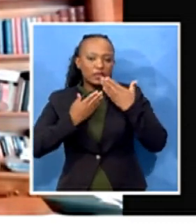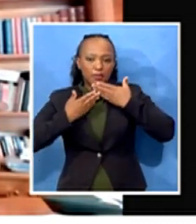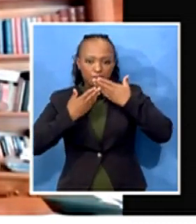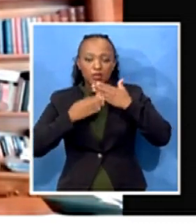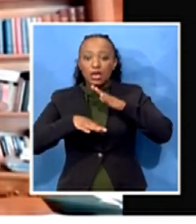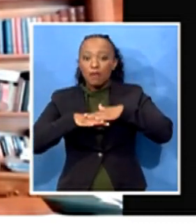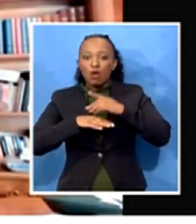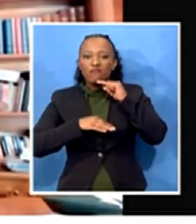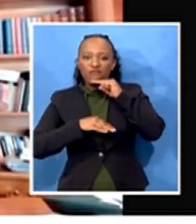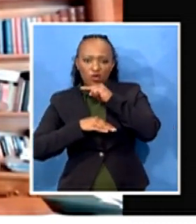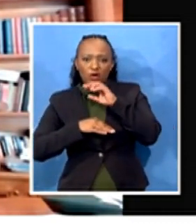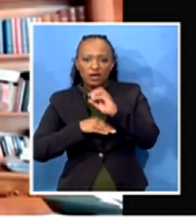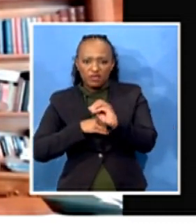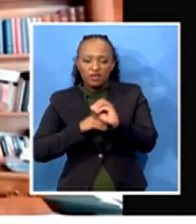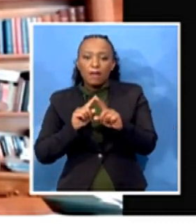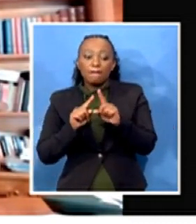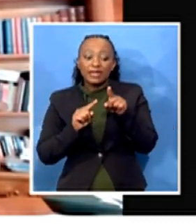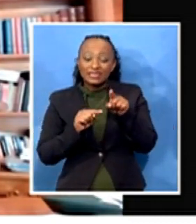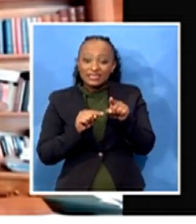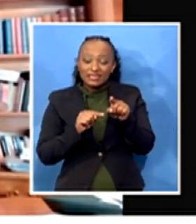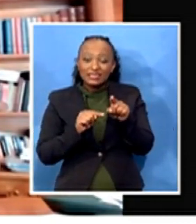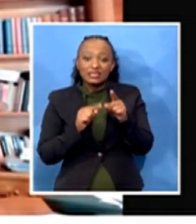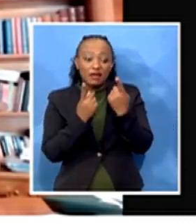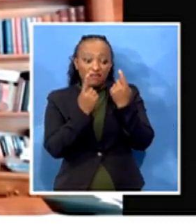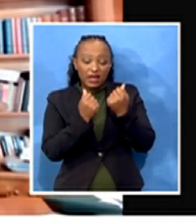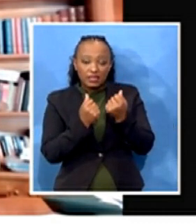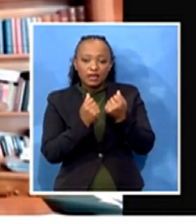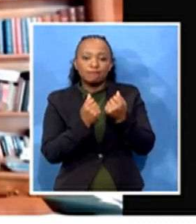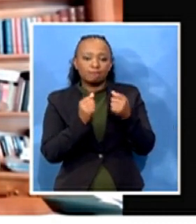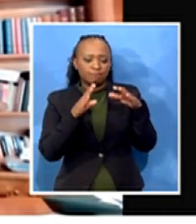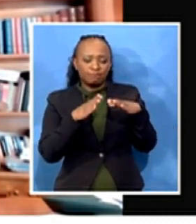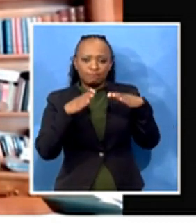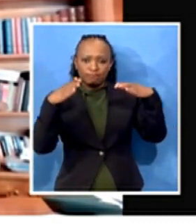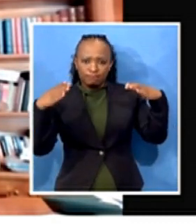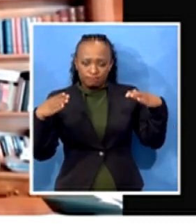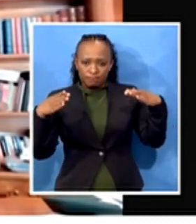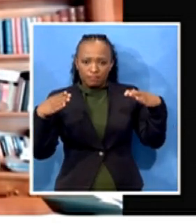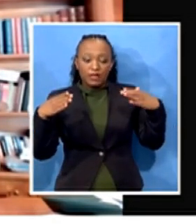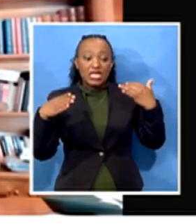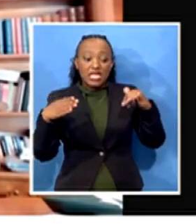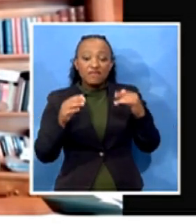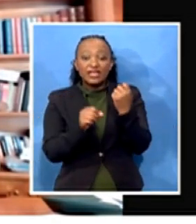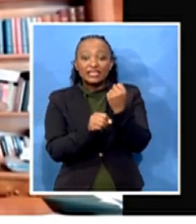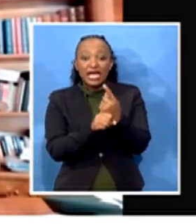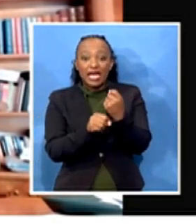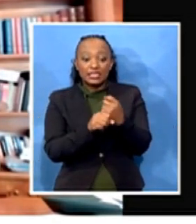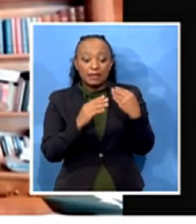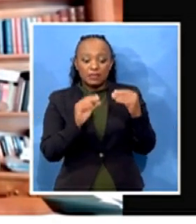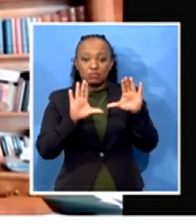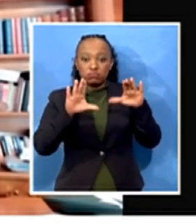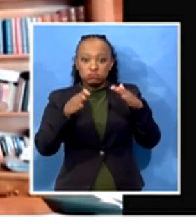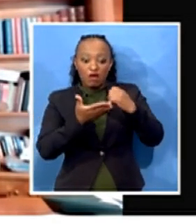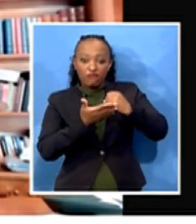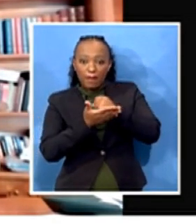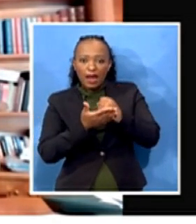Given its financial size, formalizing the taxi industry is a vital step towards ensuring